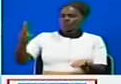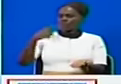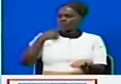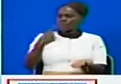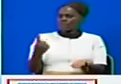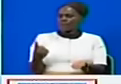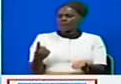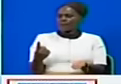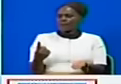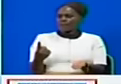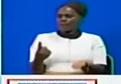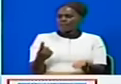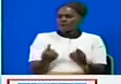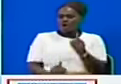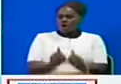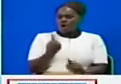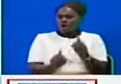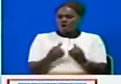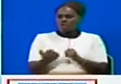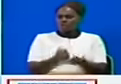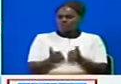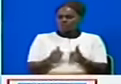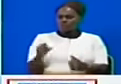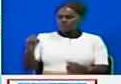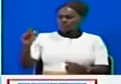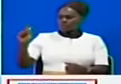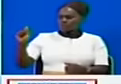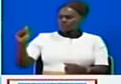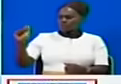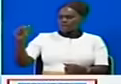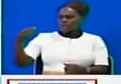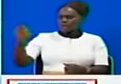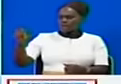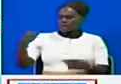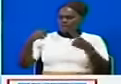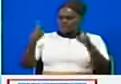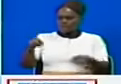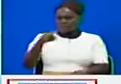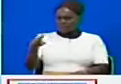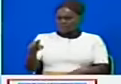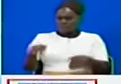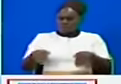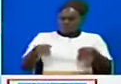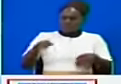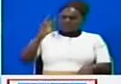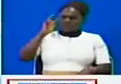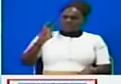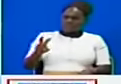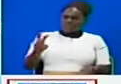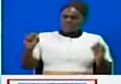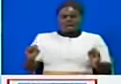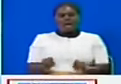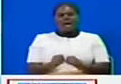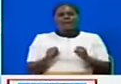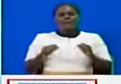that the highly contested primaries in Starehe constituency had been cancelled. So let's see how exactly this